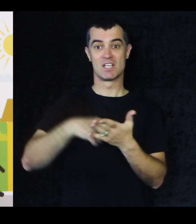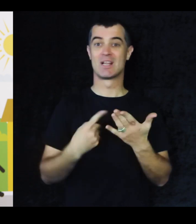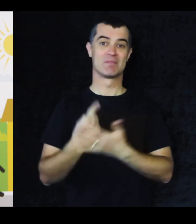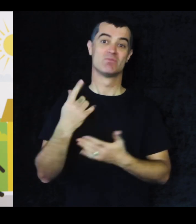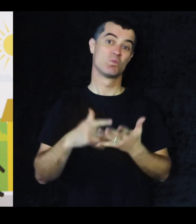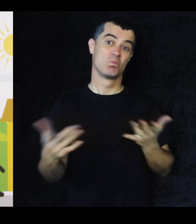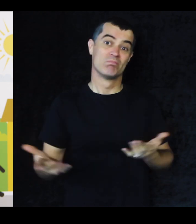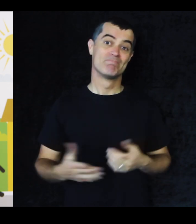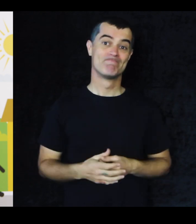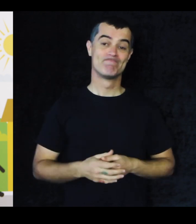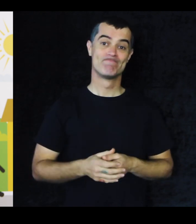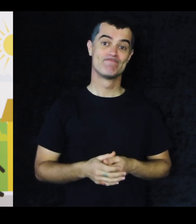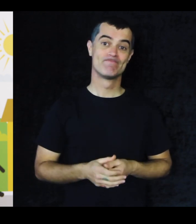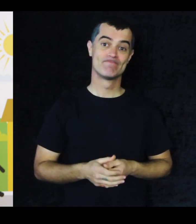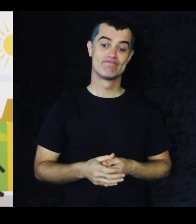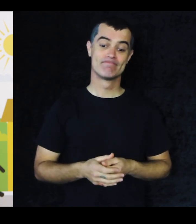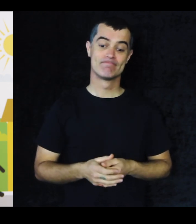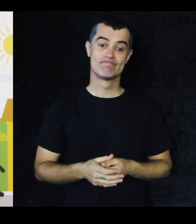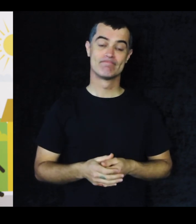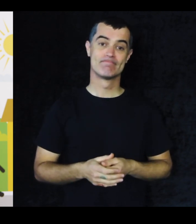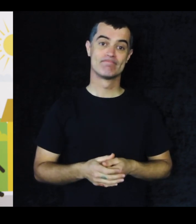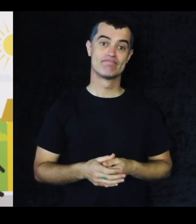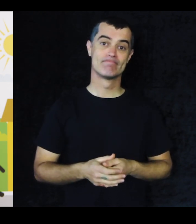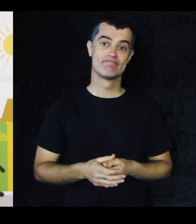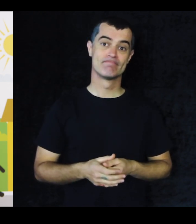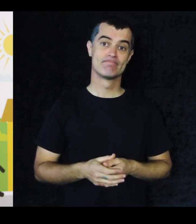that happens. So